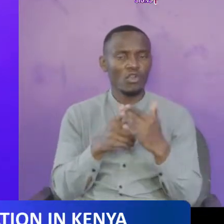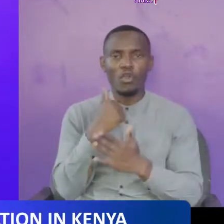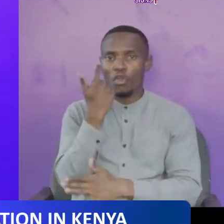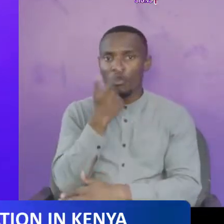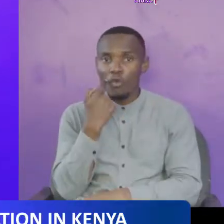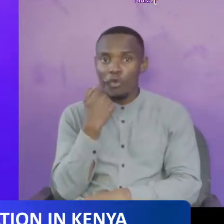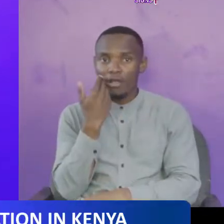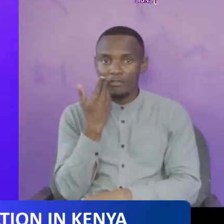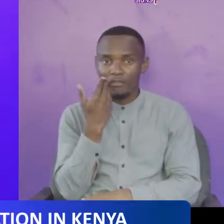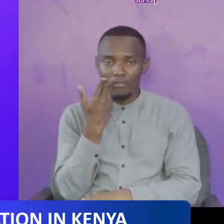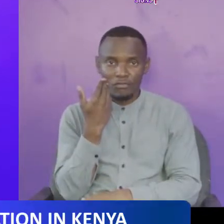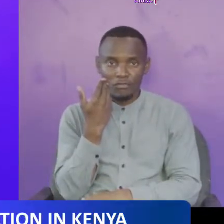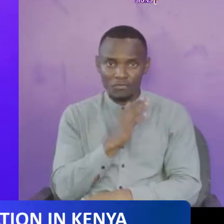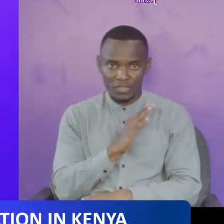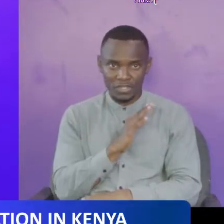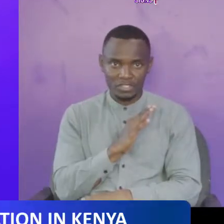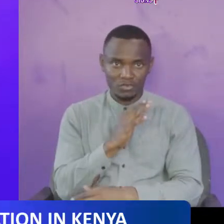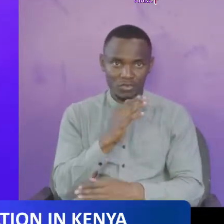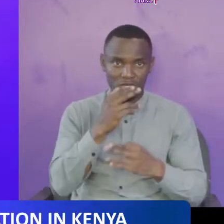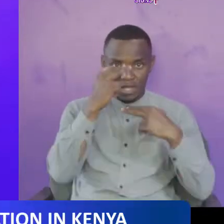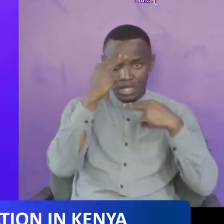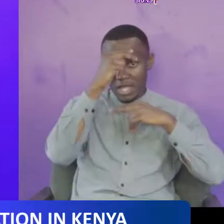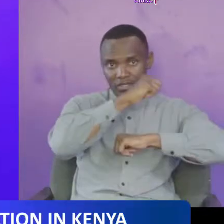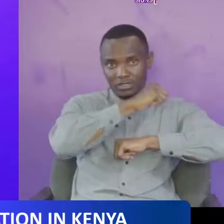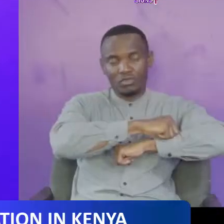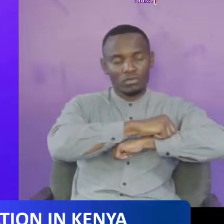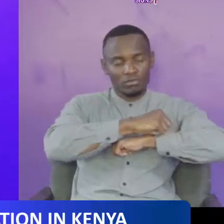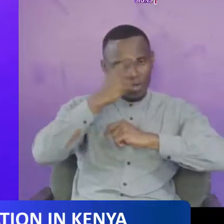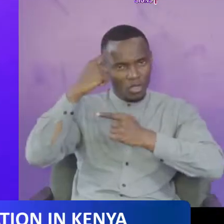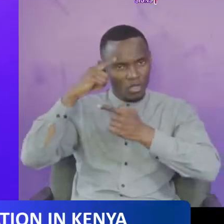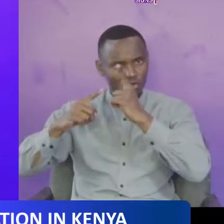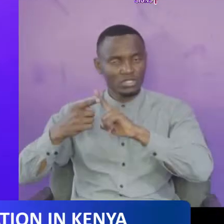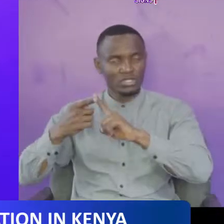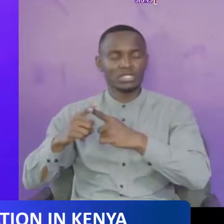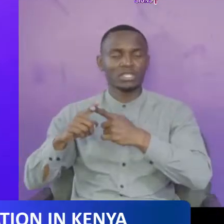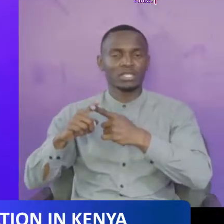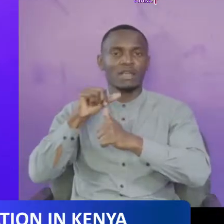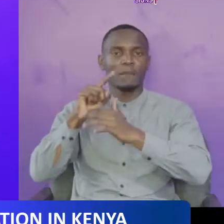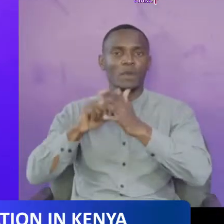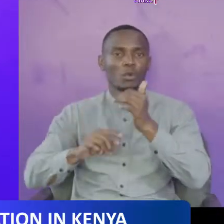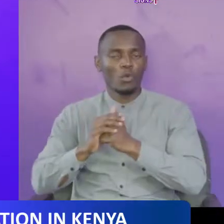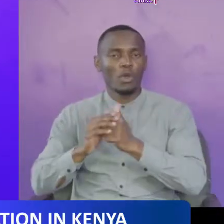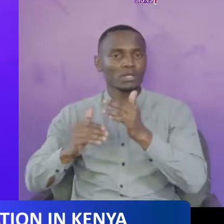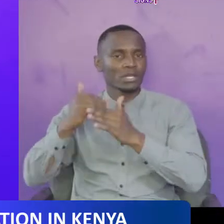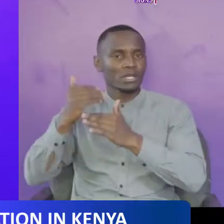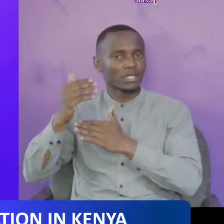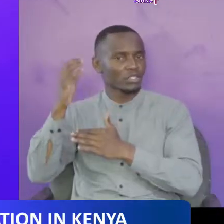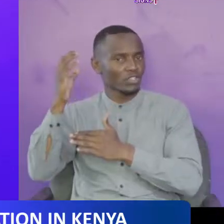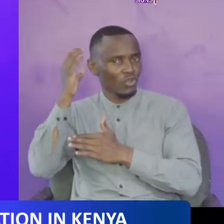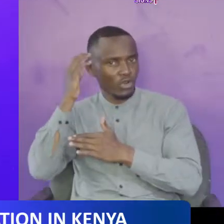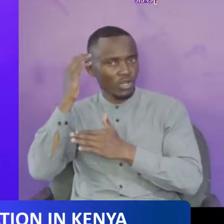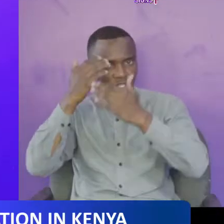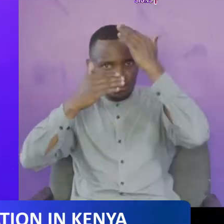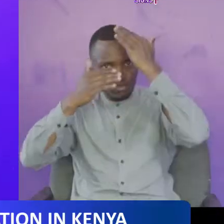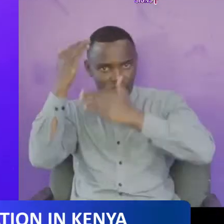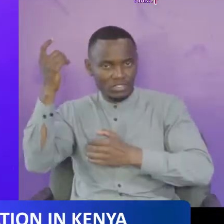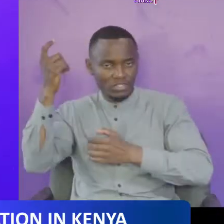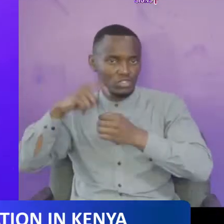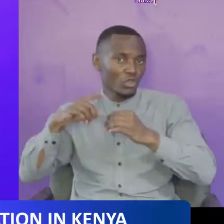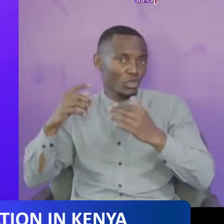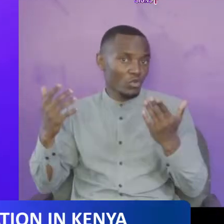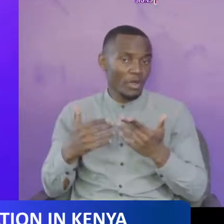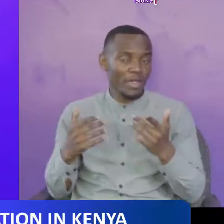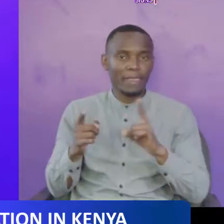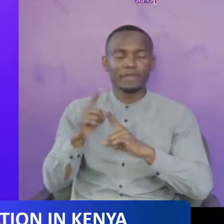really seriously where you're going to study for your next level, college and university, what it does for you, the networks you will build,